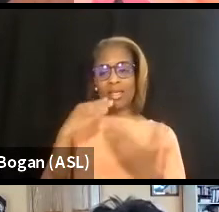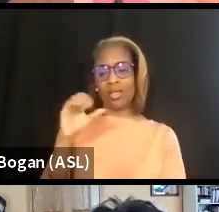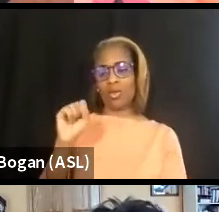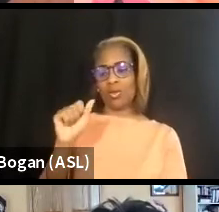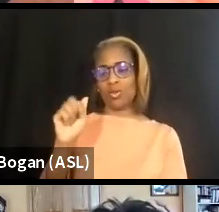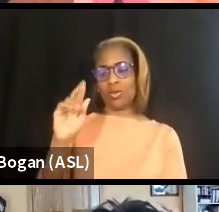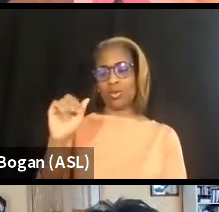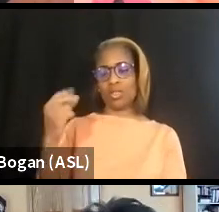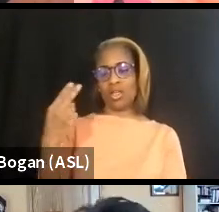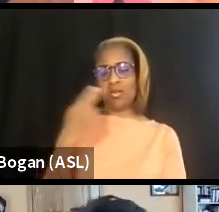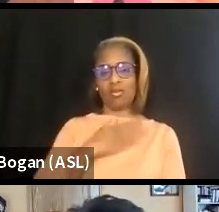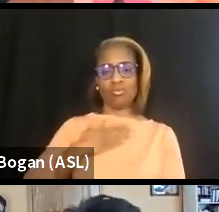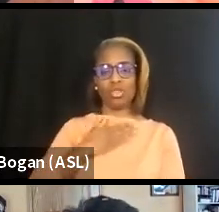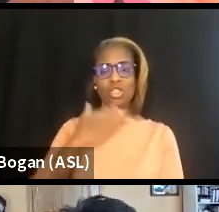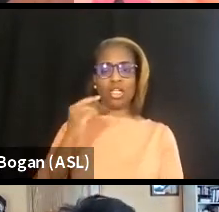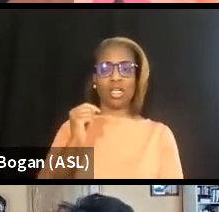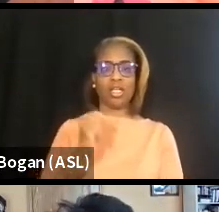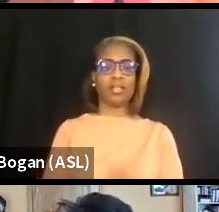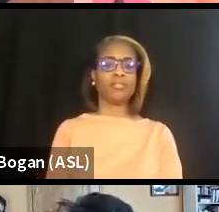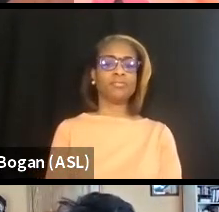it.